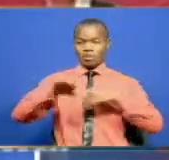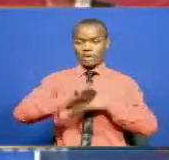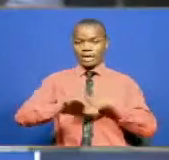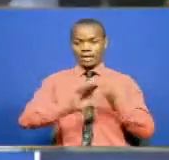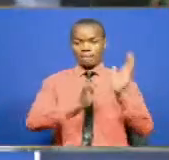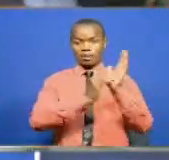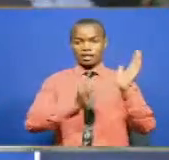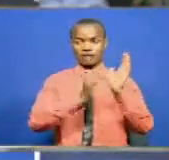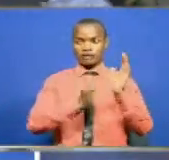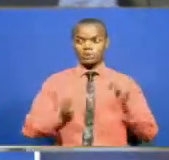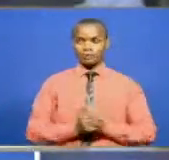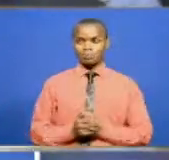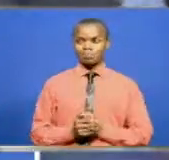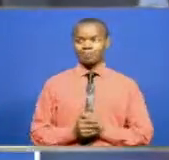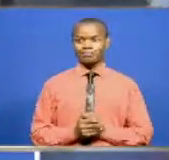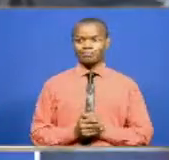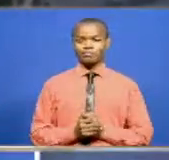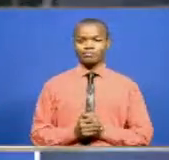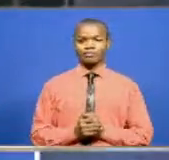Machakos.